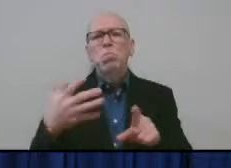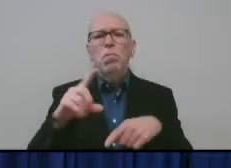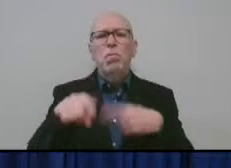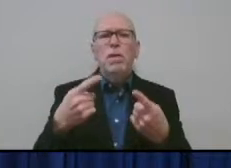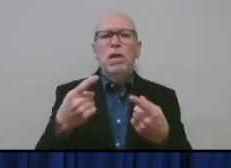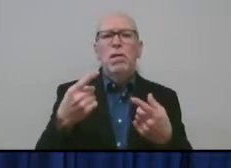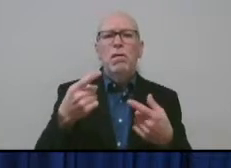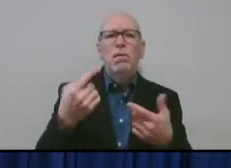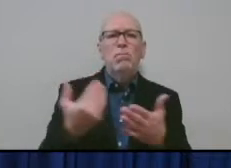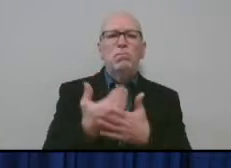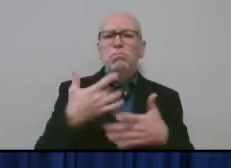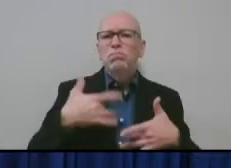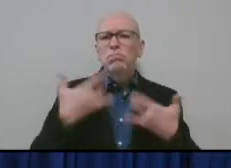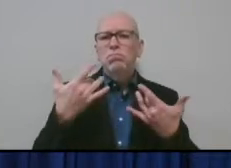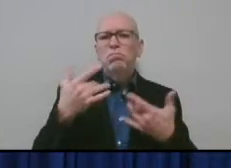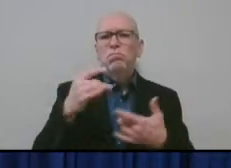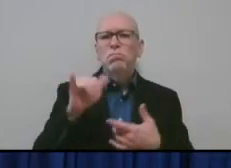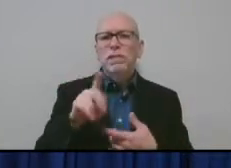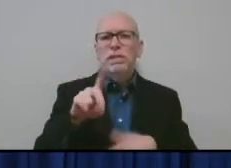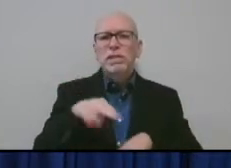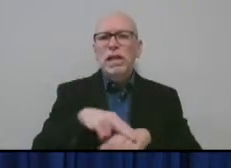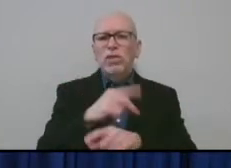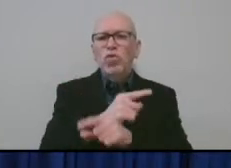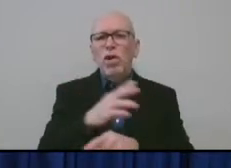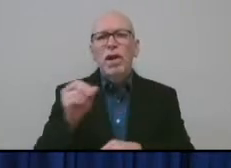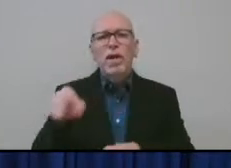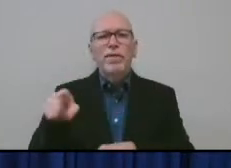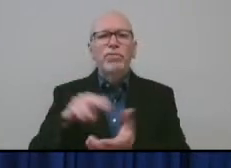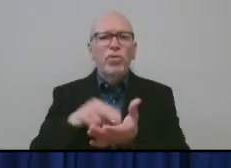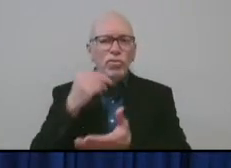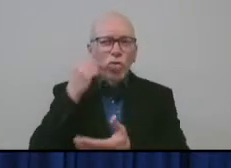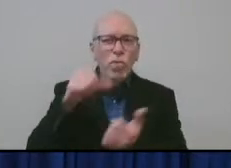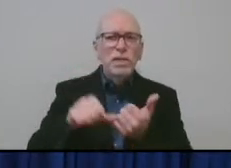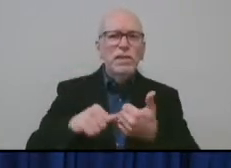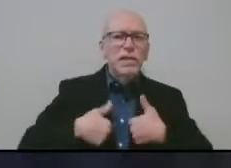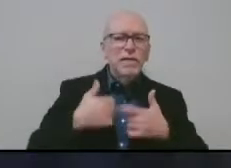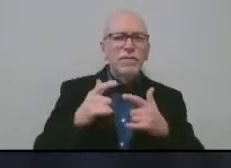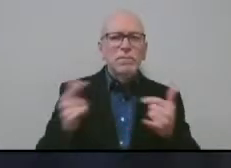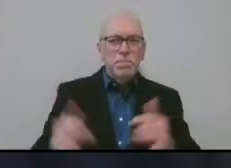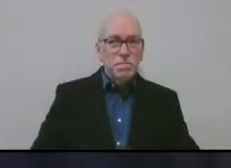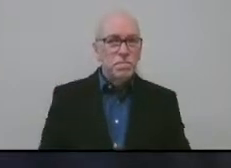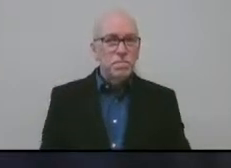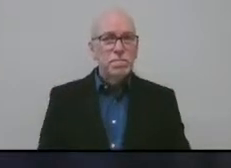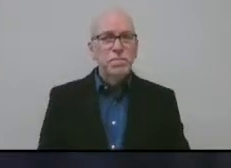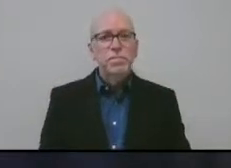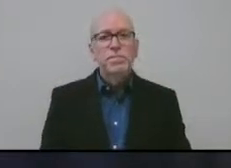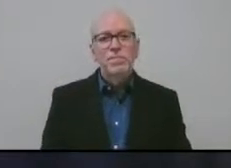Indiana National Guard efforts in our long-term care facilities?